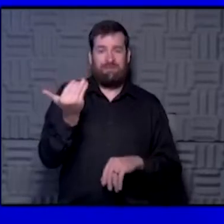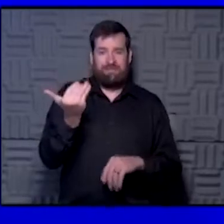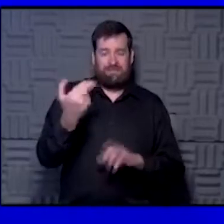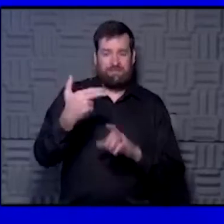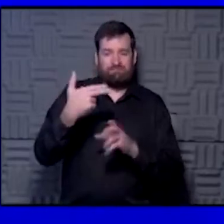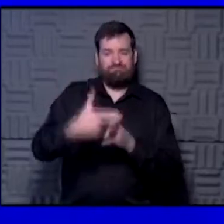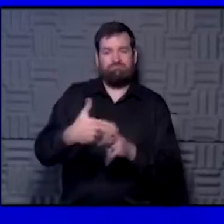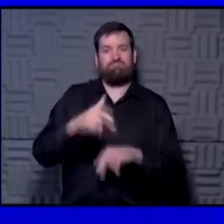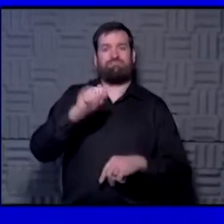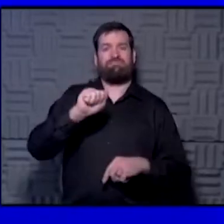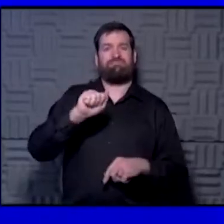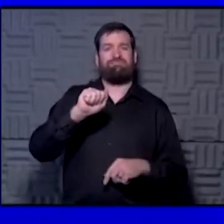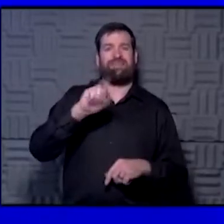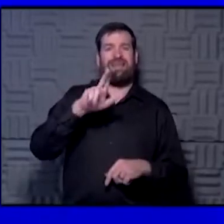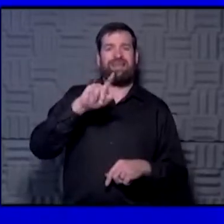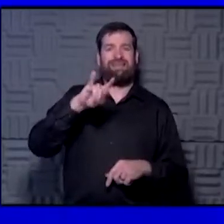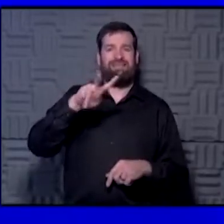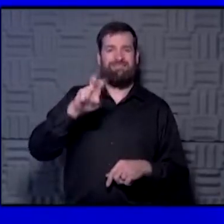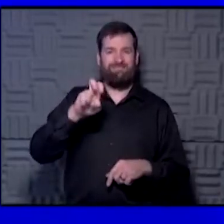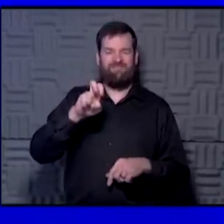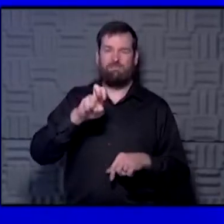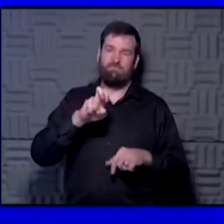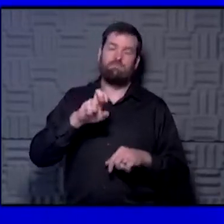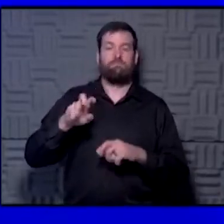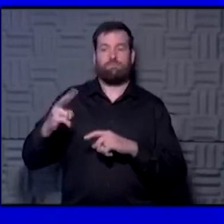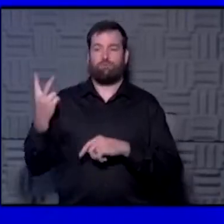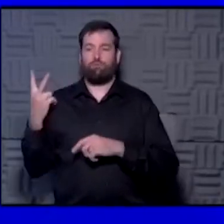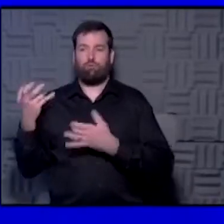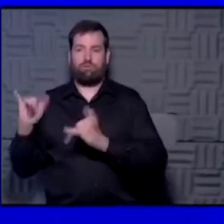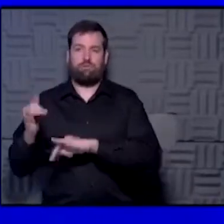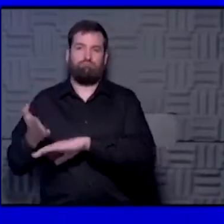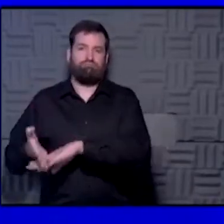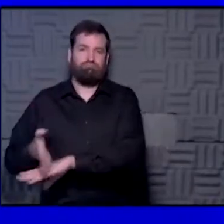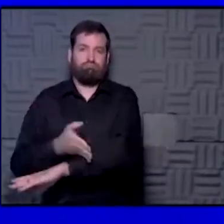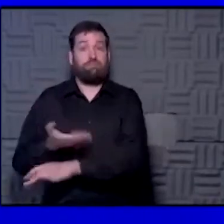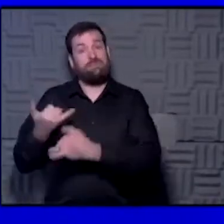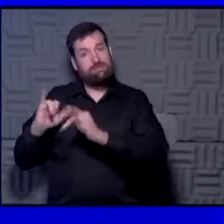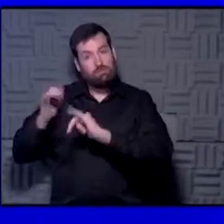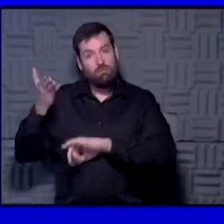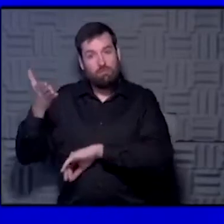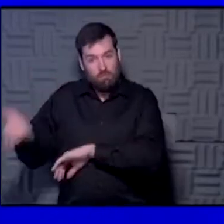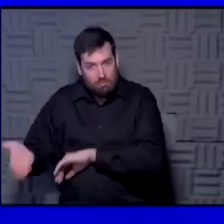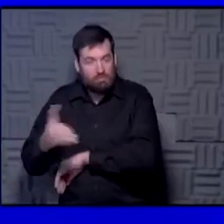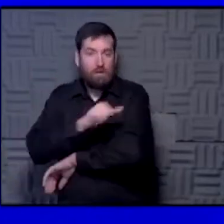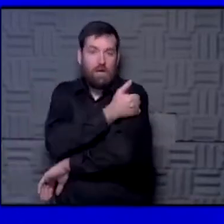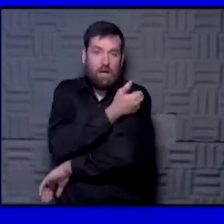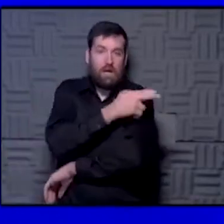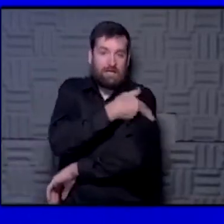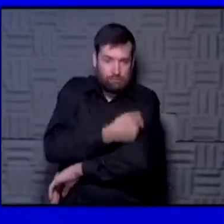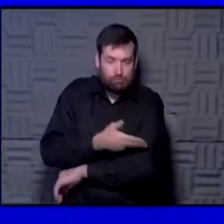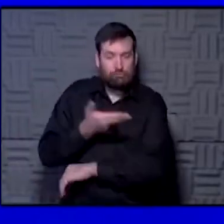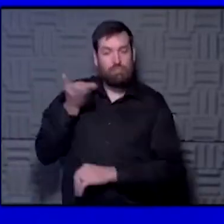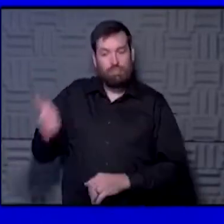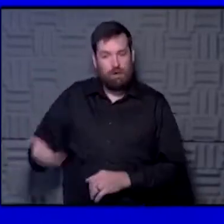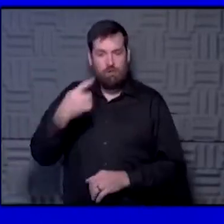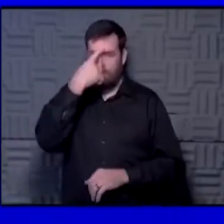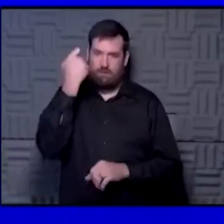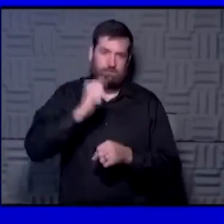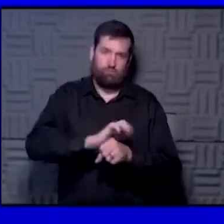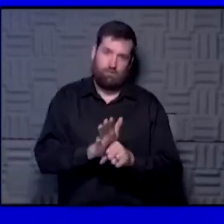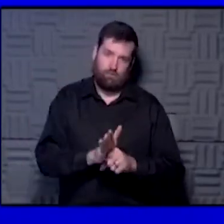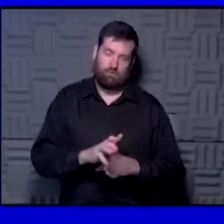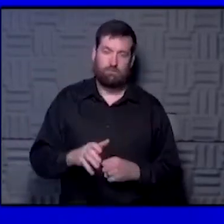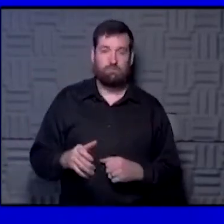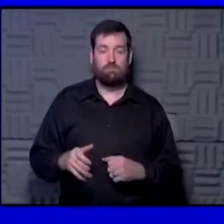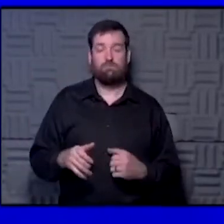the active, but still 2 that are in that recovery period. So they're still in the hospital. They went to the hospital because of COVID. And